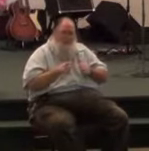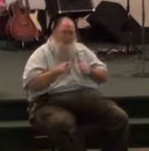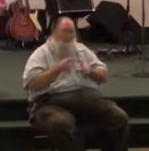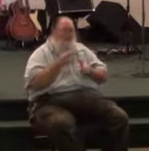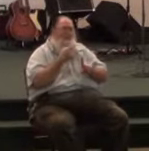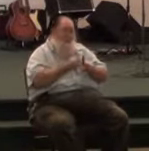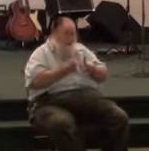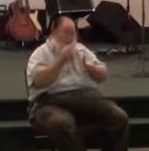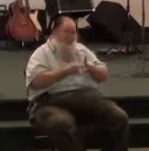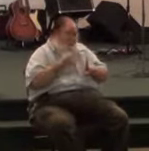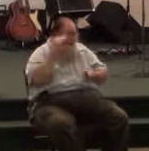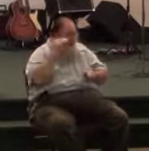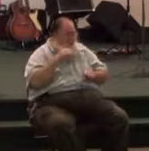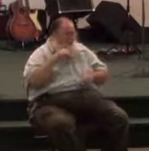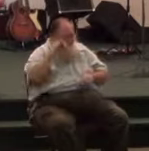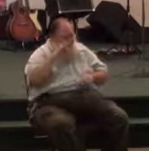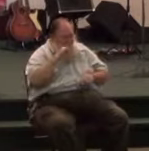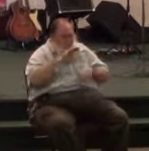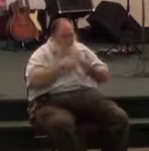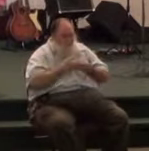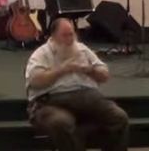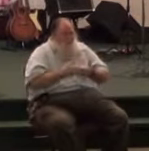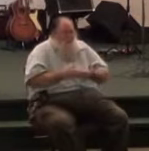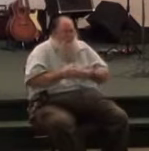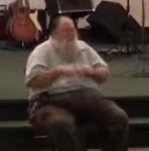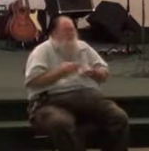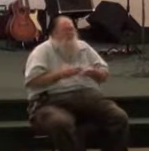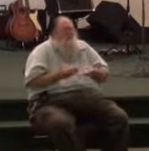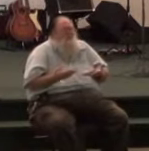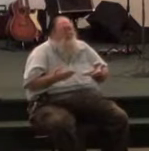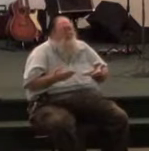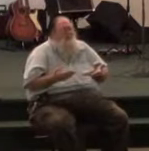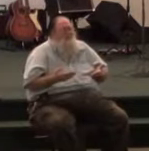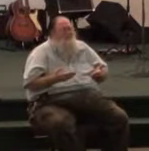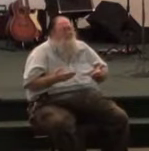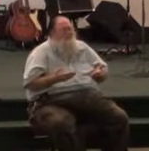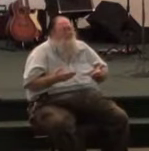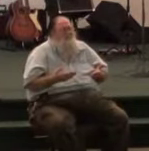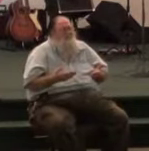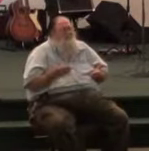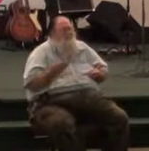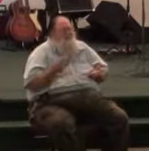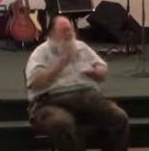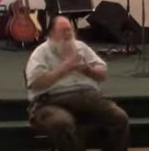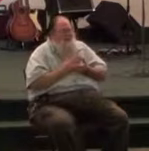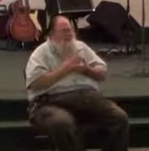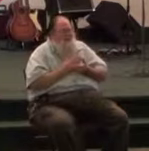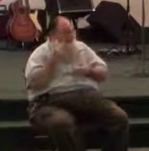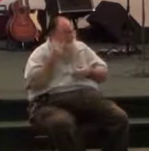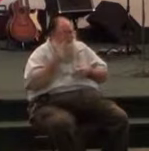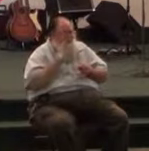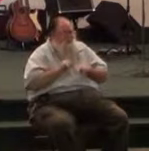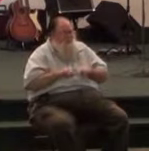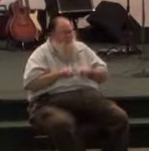they're drinking it up. They're just doing all kinds of stuff. And he stopped and saw this guy on the way to